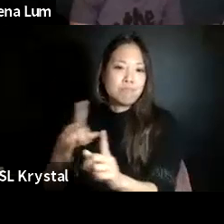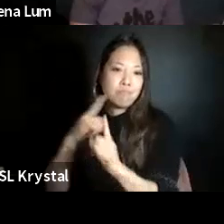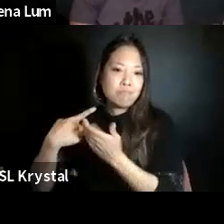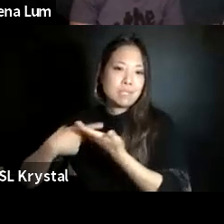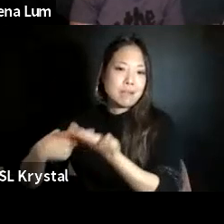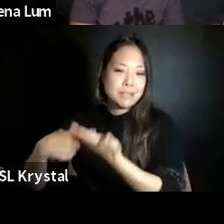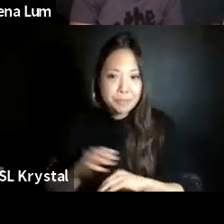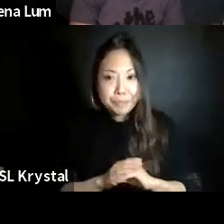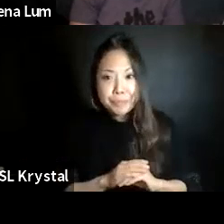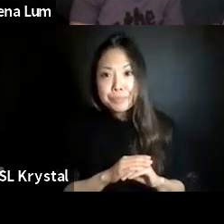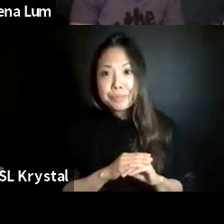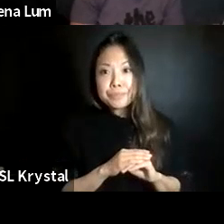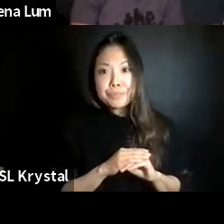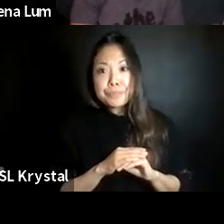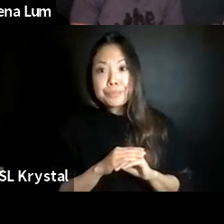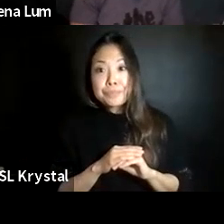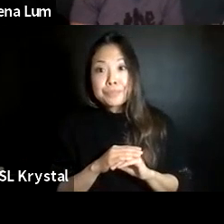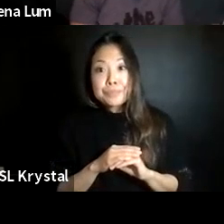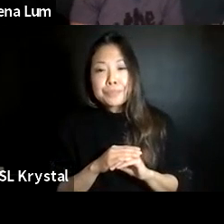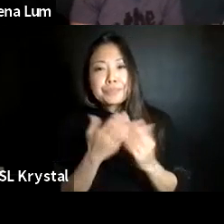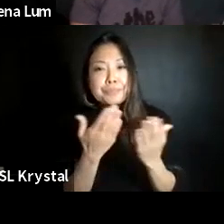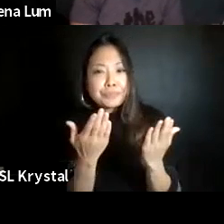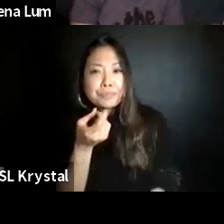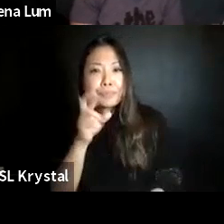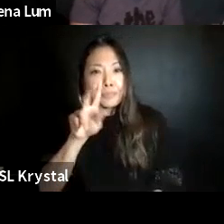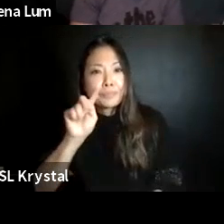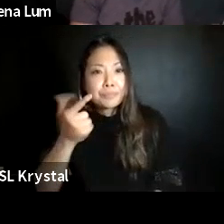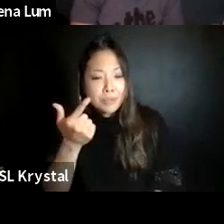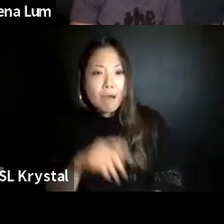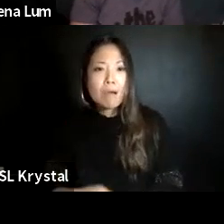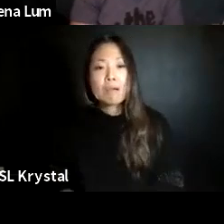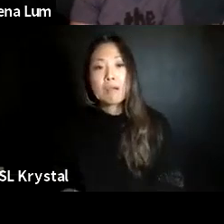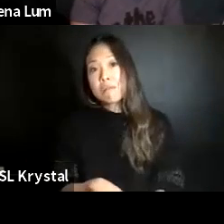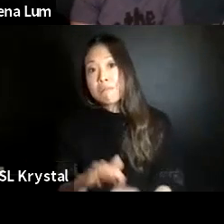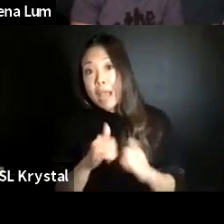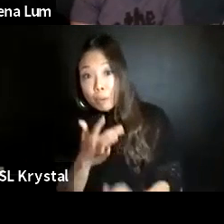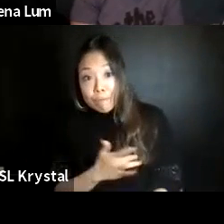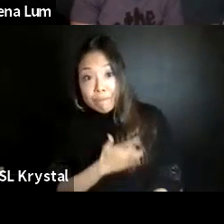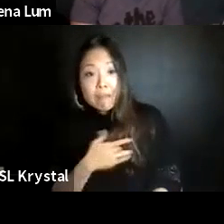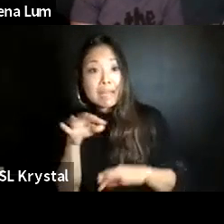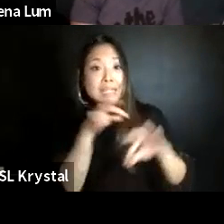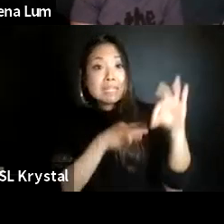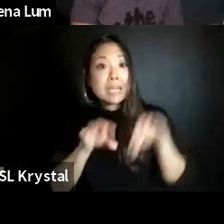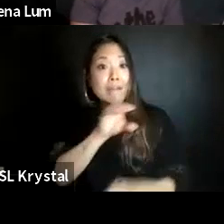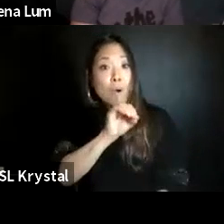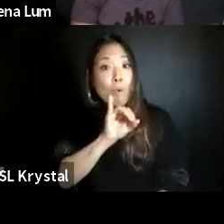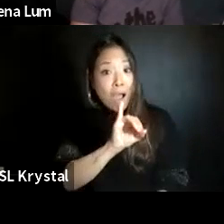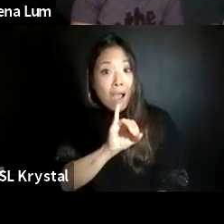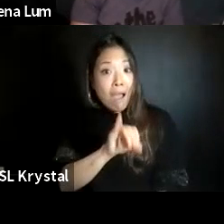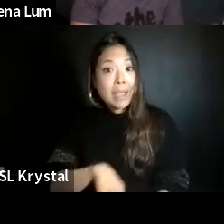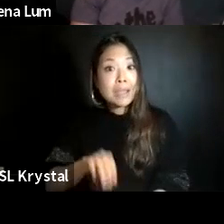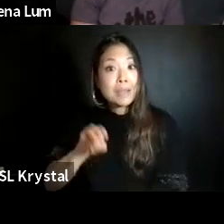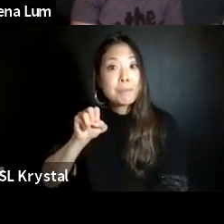So Dr. Tung, how would you feel about using, rather than OI, as Ms. Garrett is suggesting,